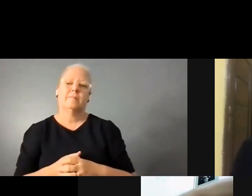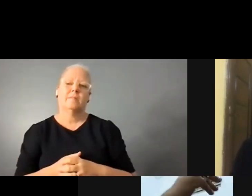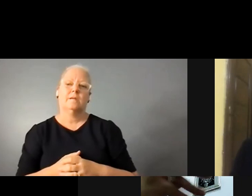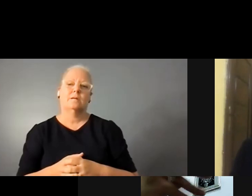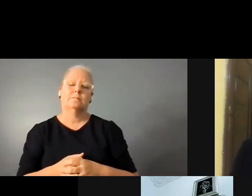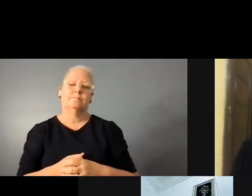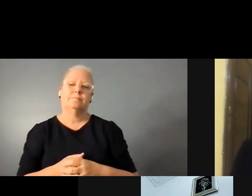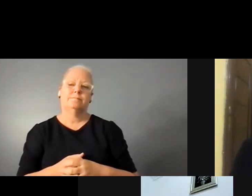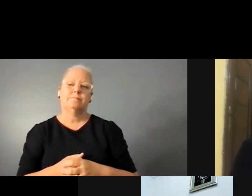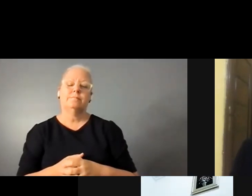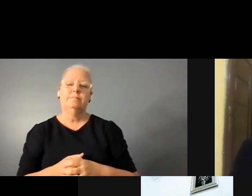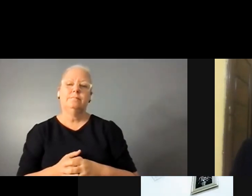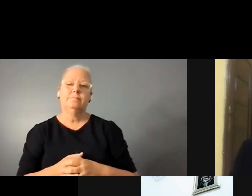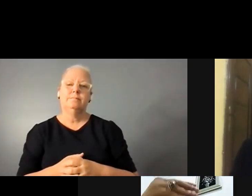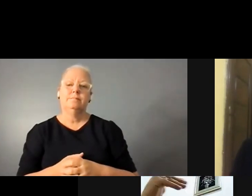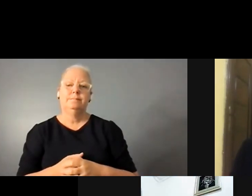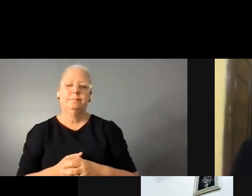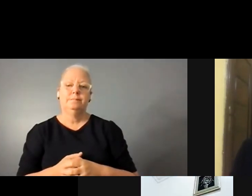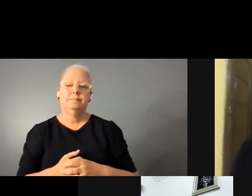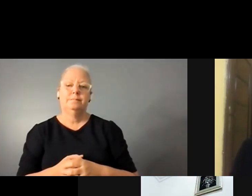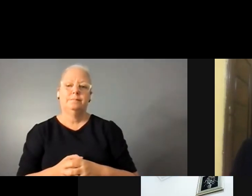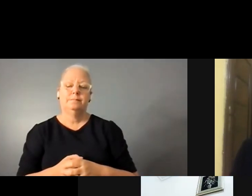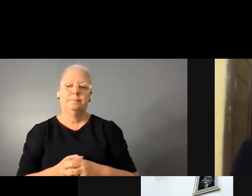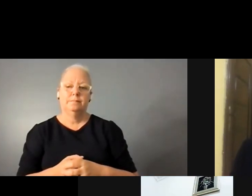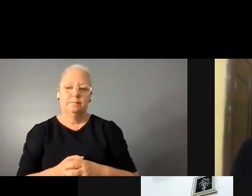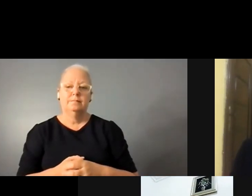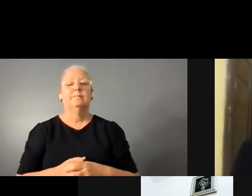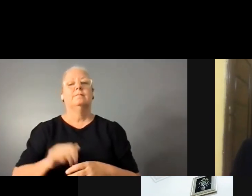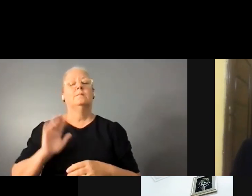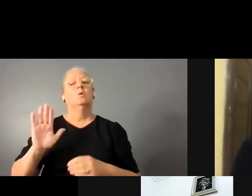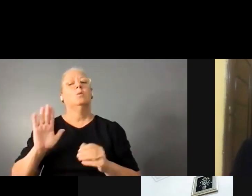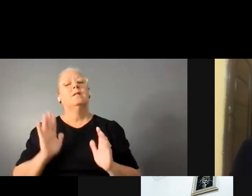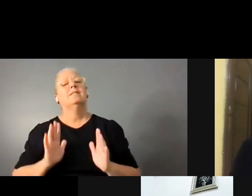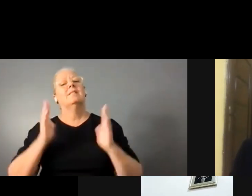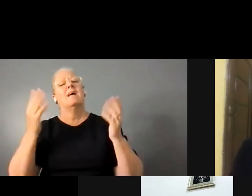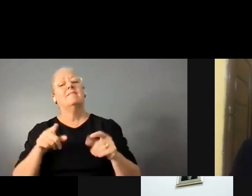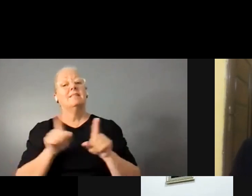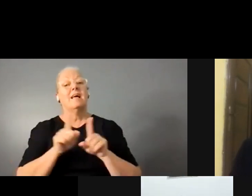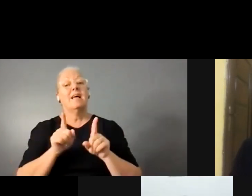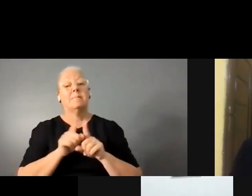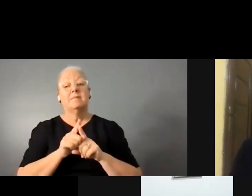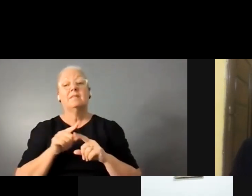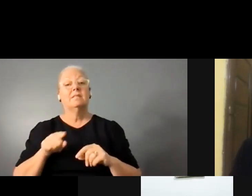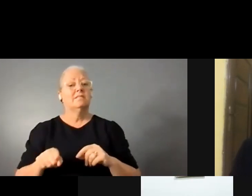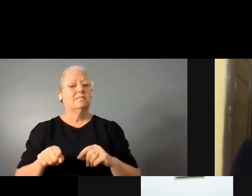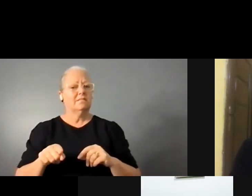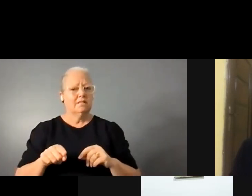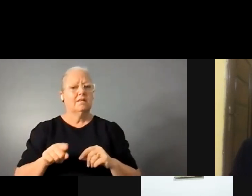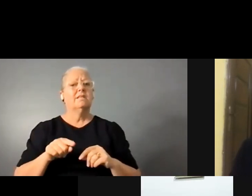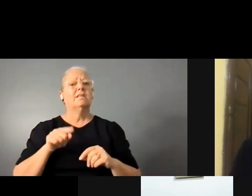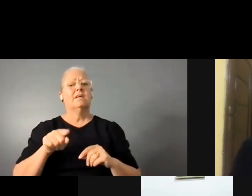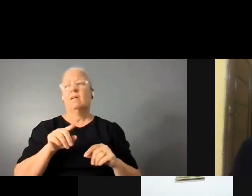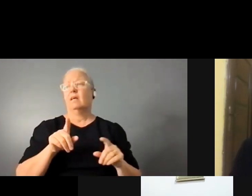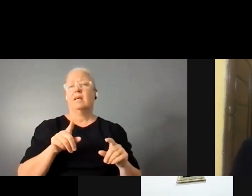But you have went on a journey of displacement for more than 5 months, leaving Syria to Libya, and